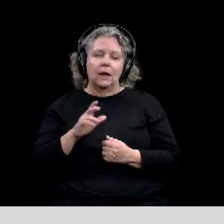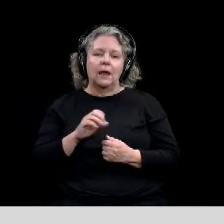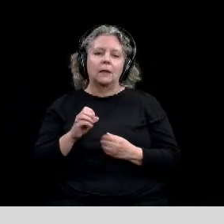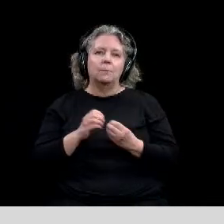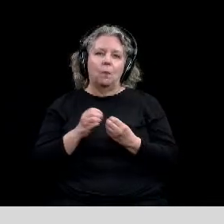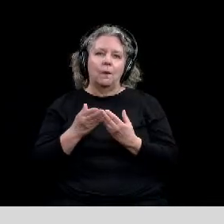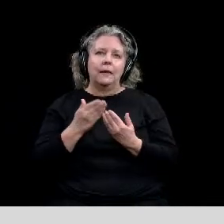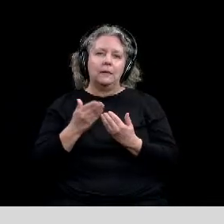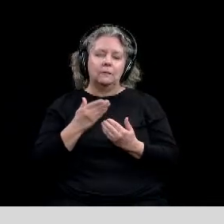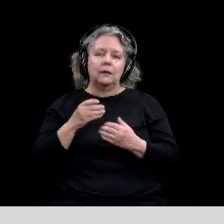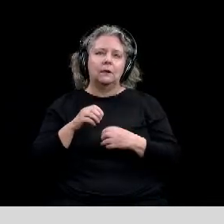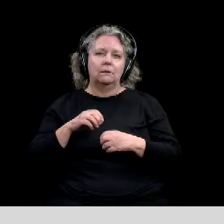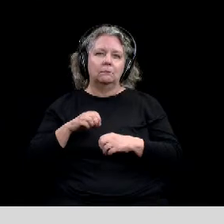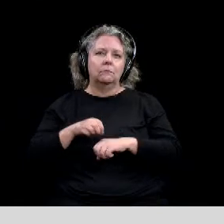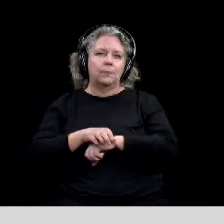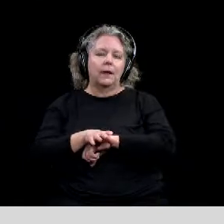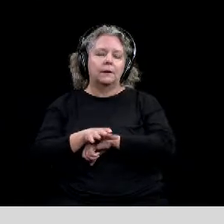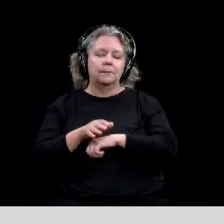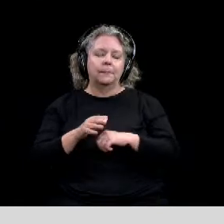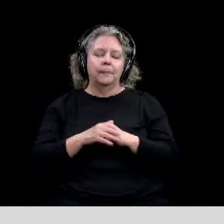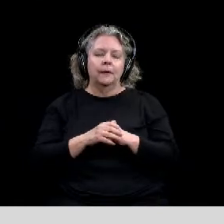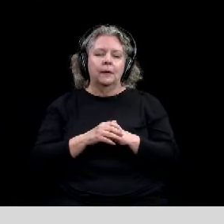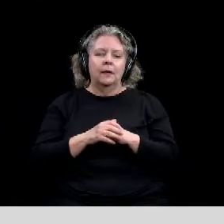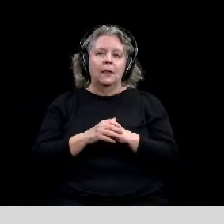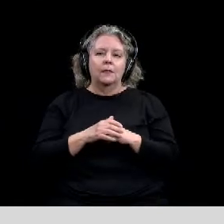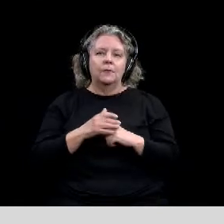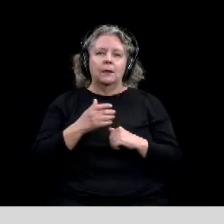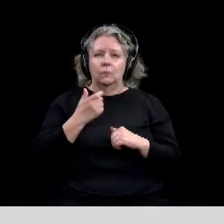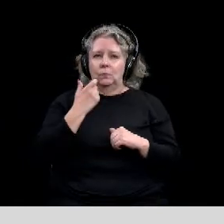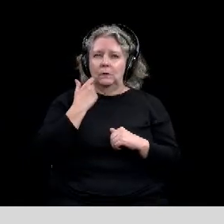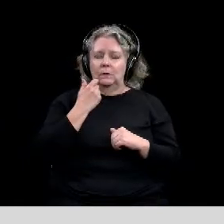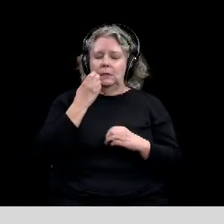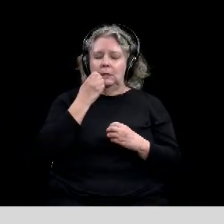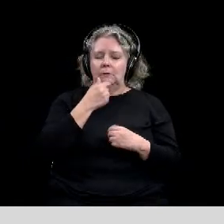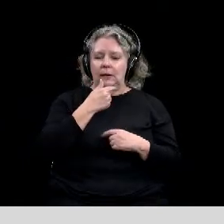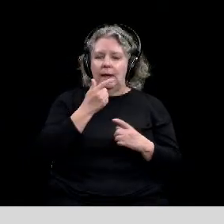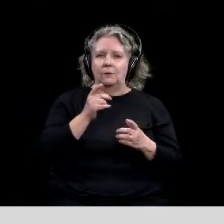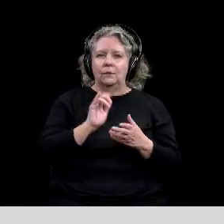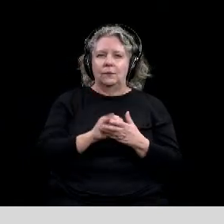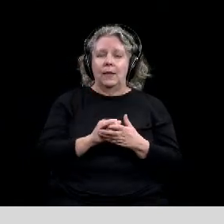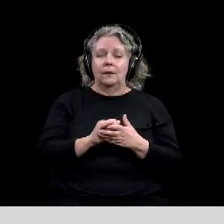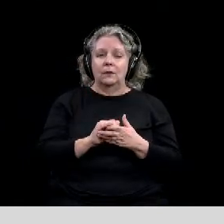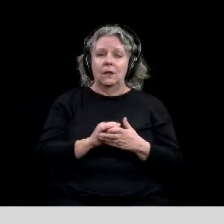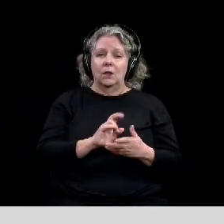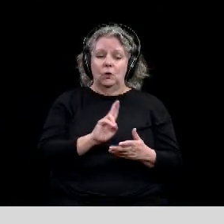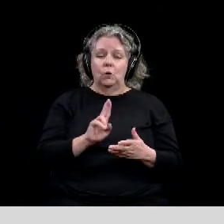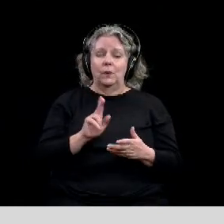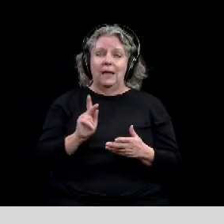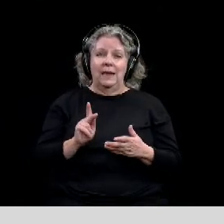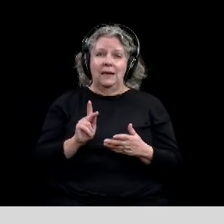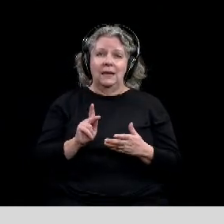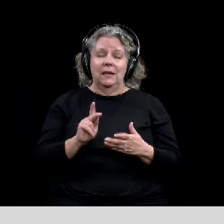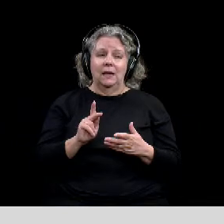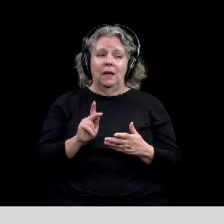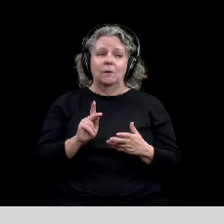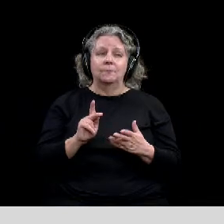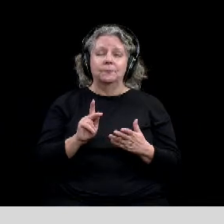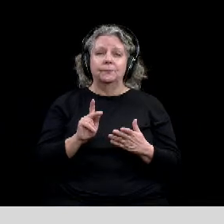Kingdom's New and Emerging Respiratory Viruses Threats Advisory Group found that the mortality